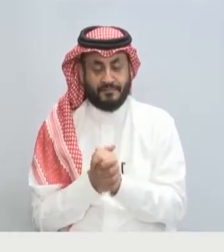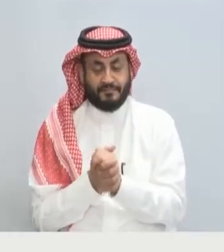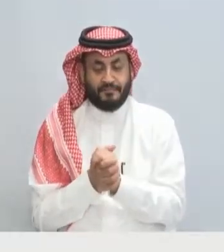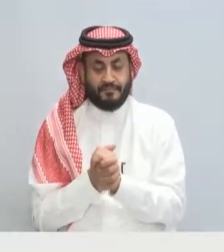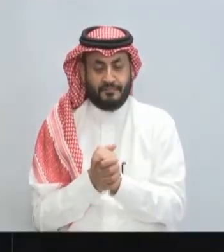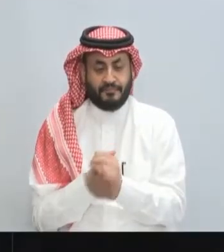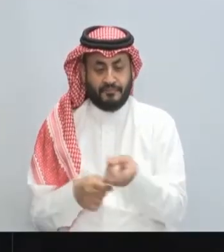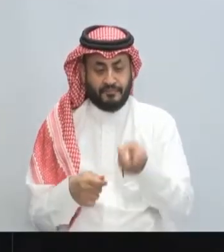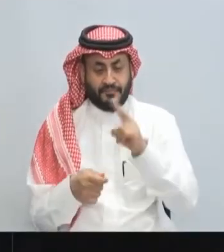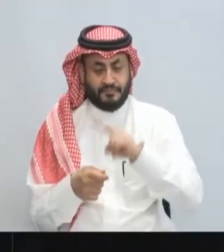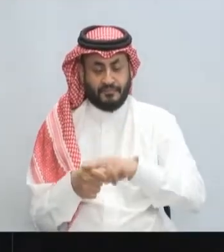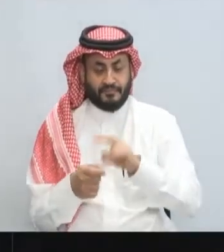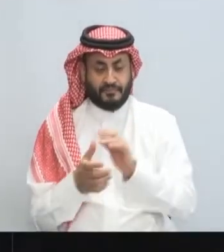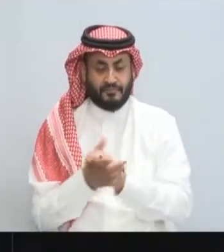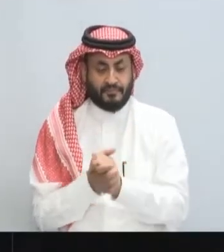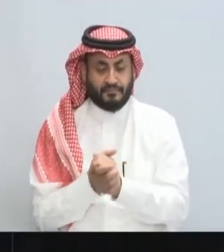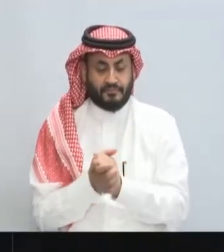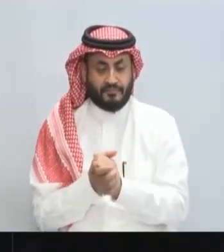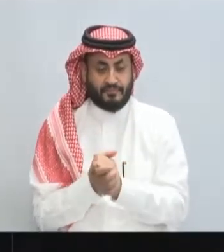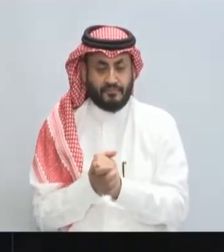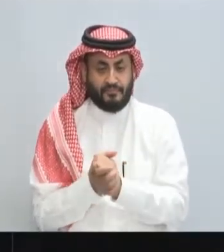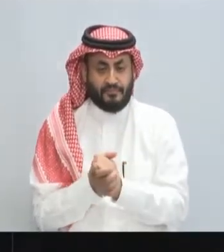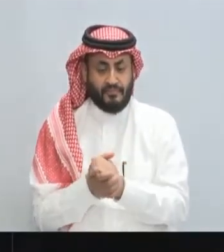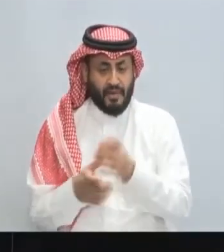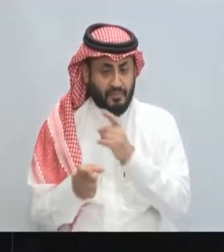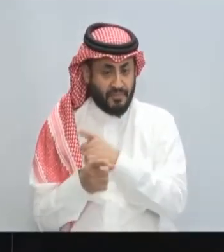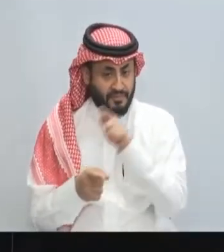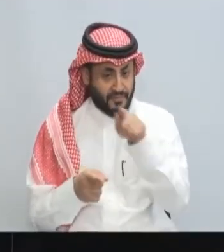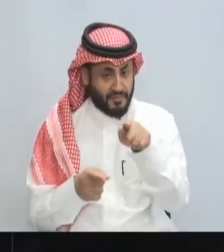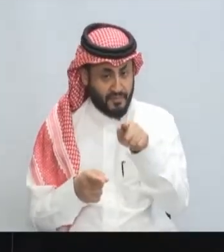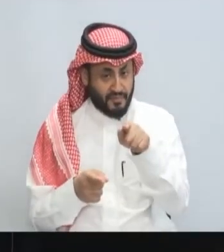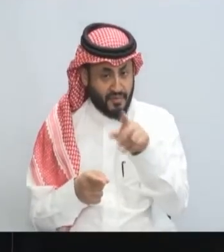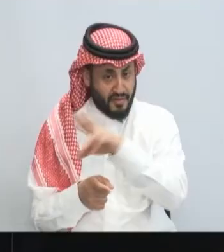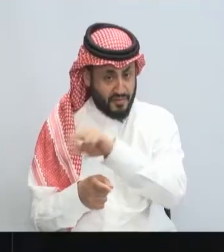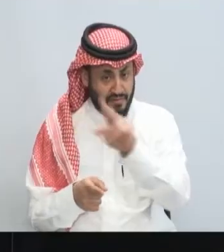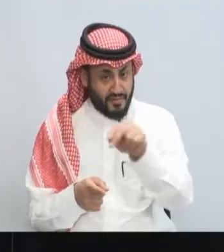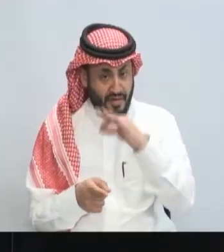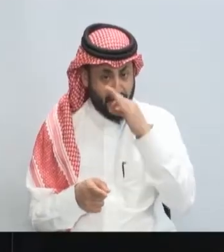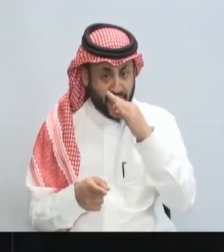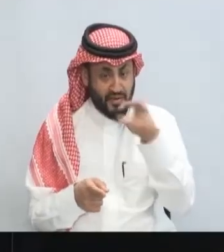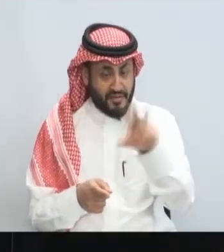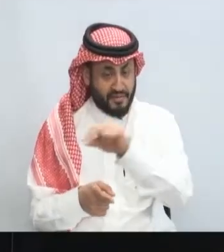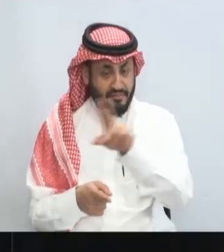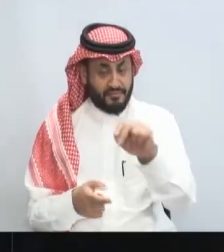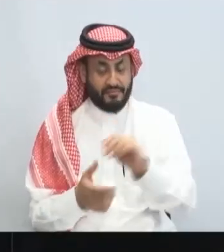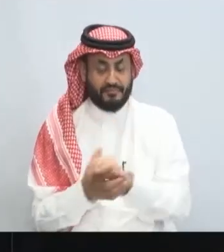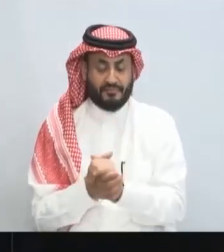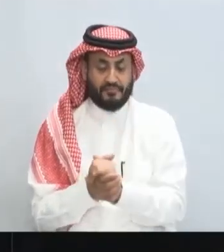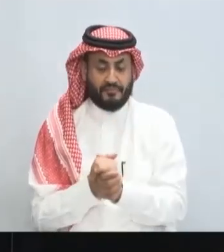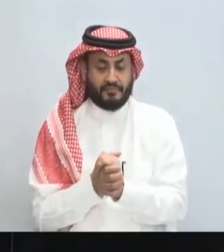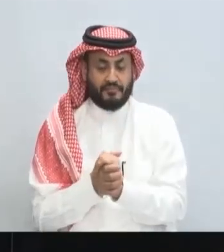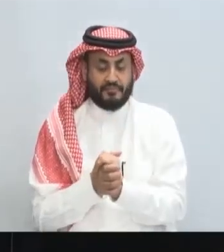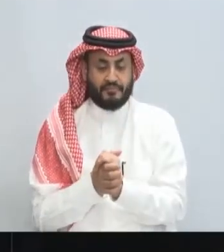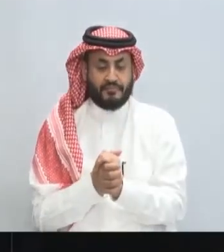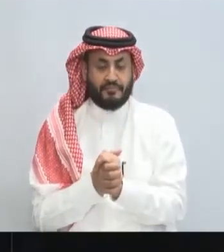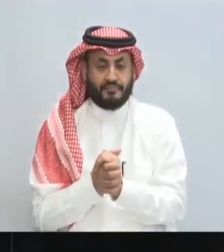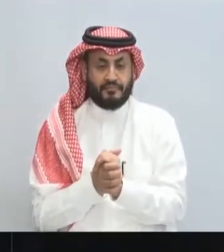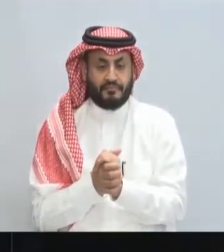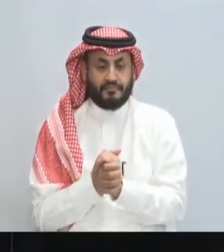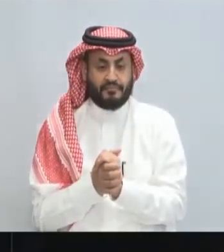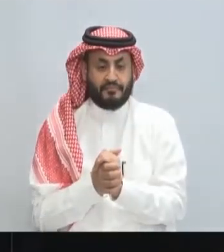So again, I'm going to point and chant, and you can chant with me. And after